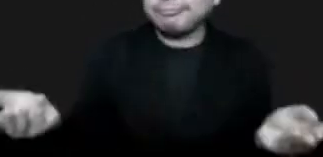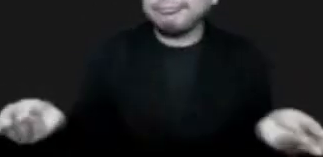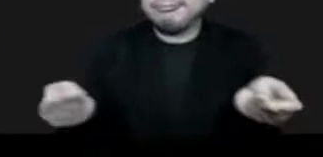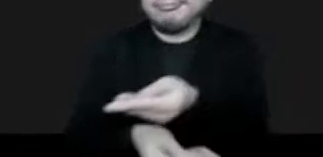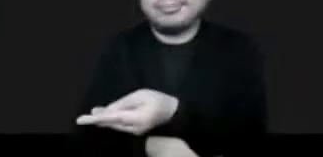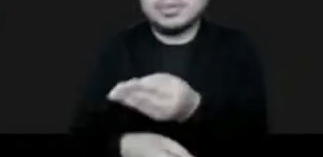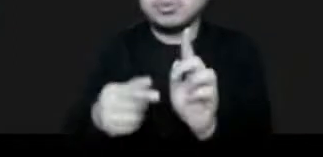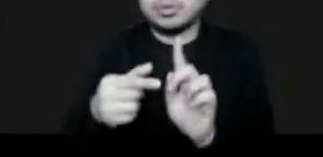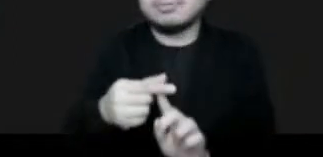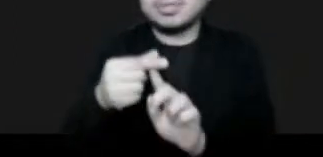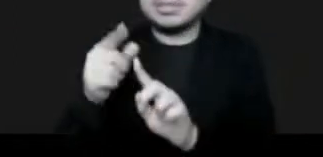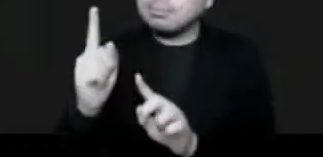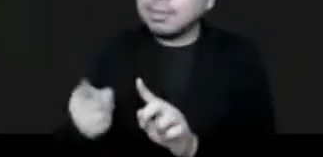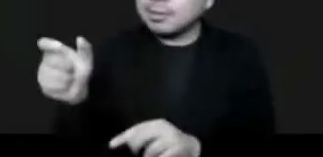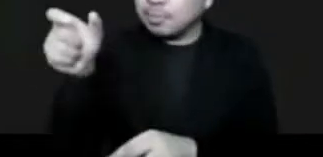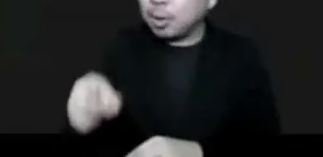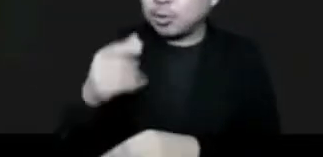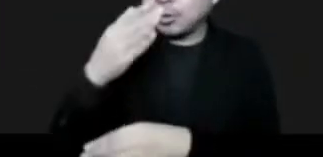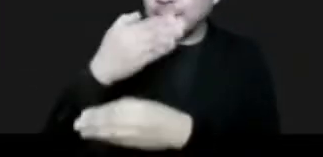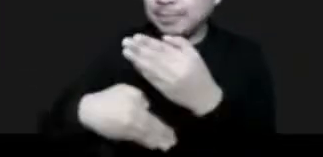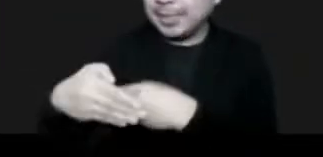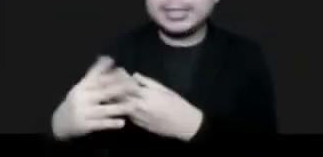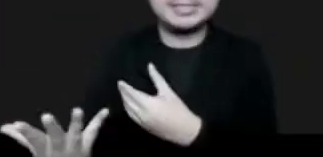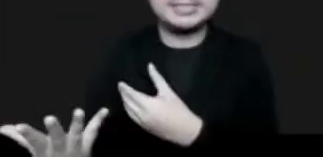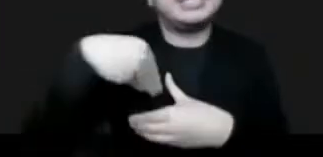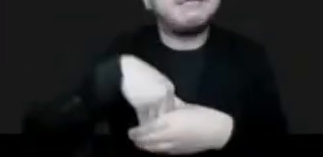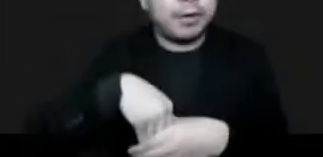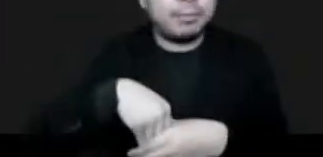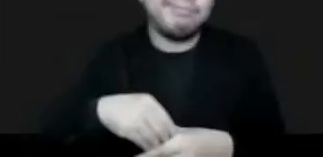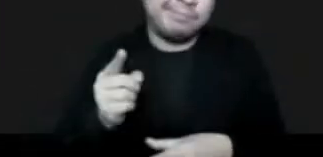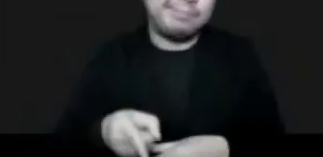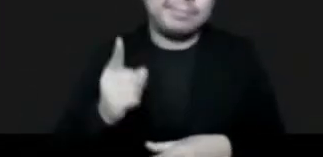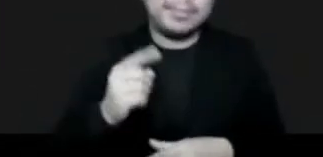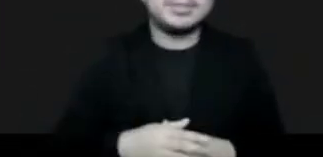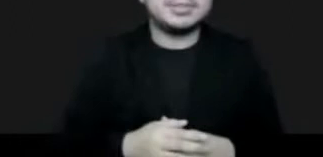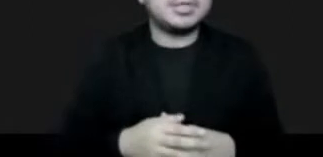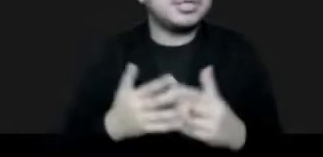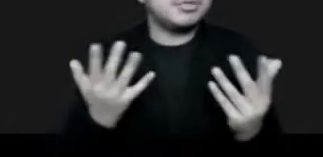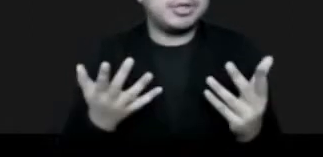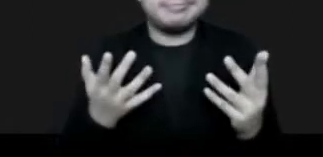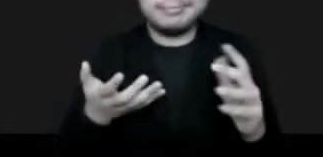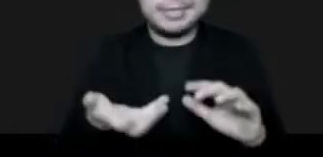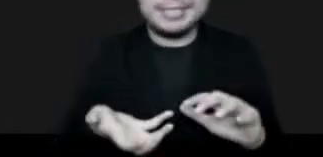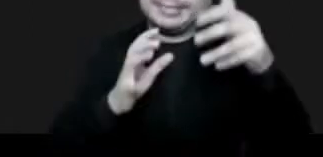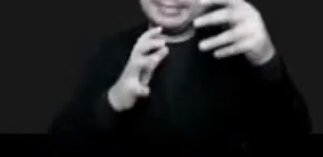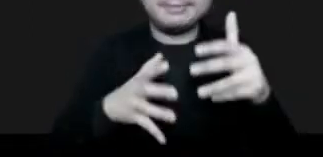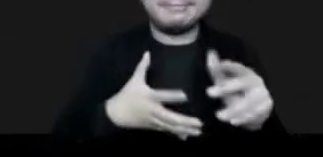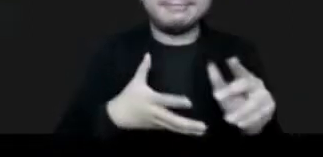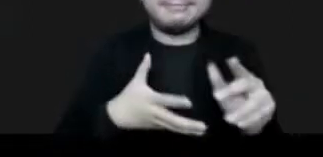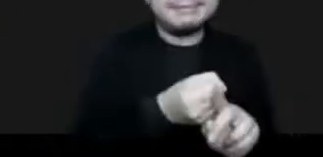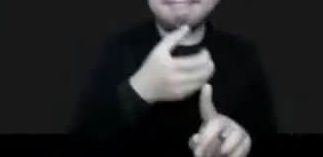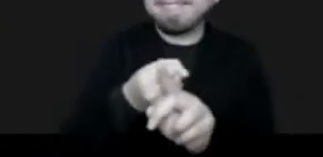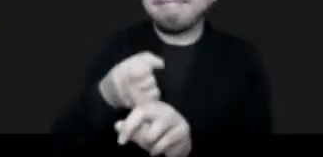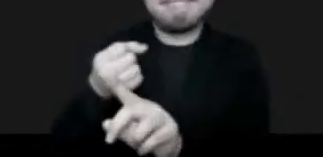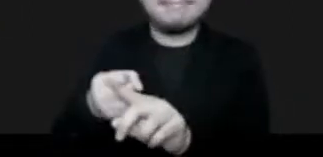disabilities. We know that unfortunately disasters hit each community in a different way. So it is